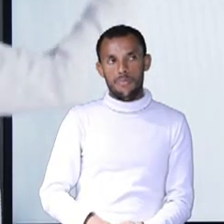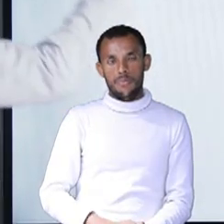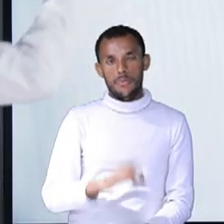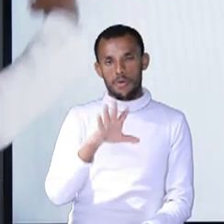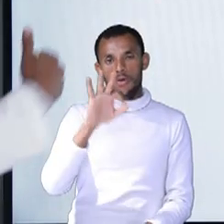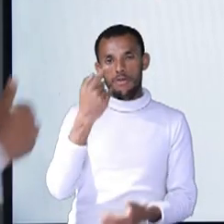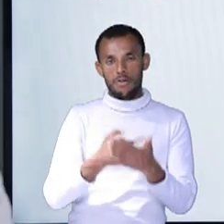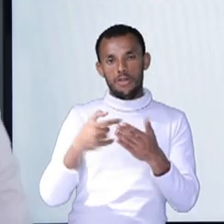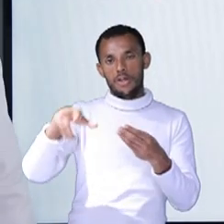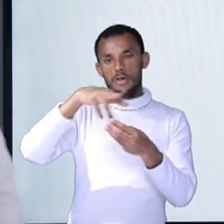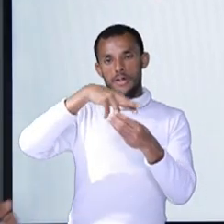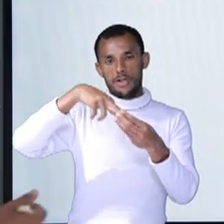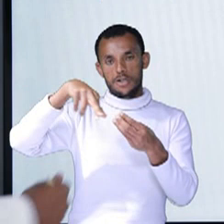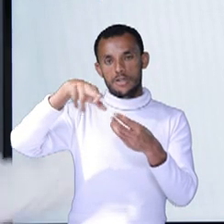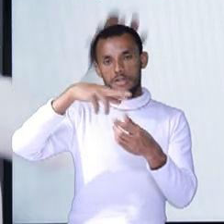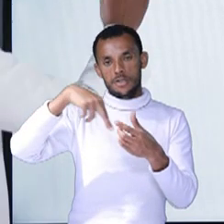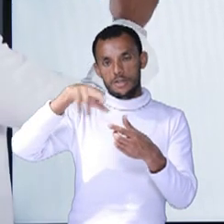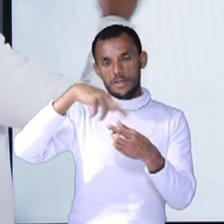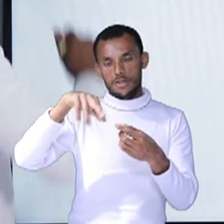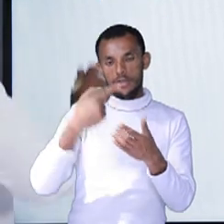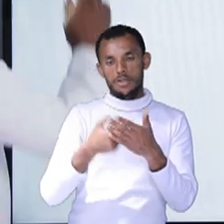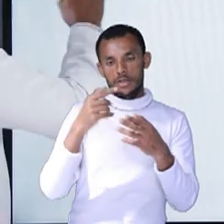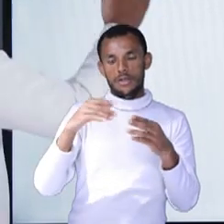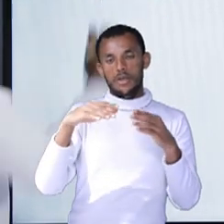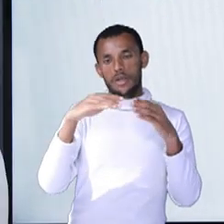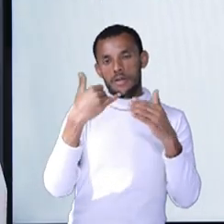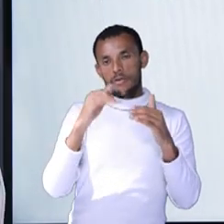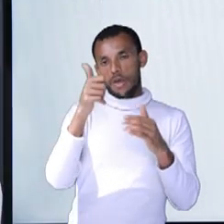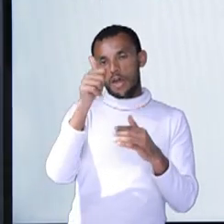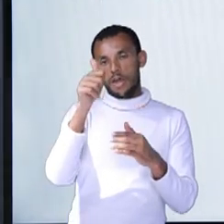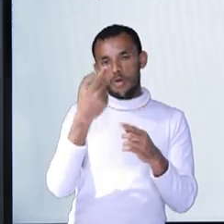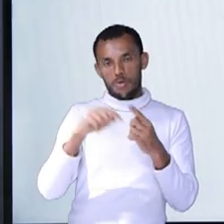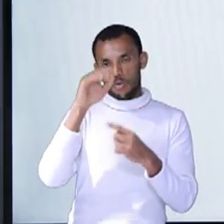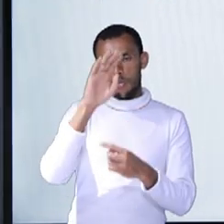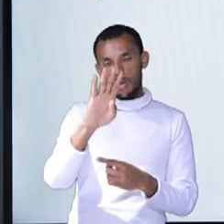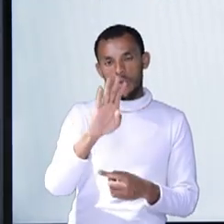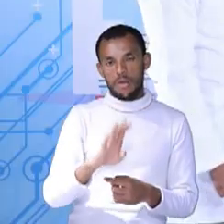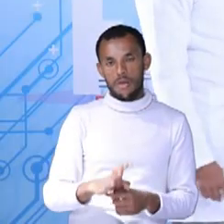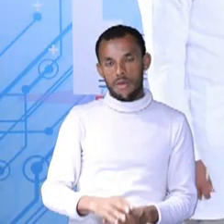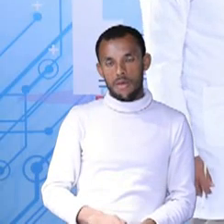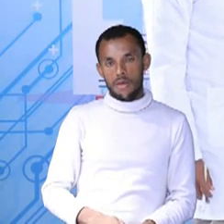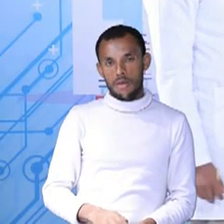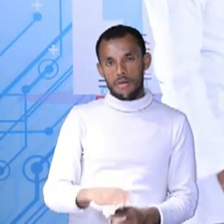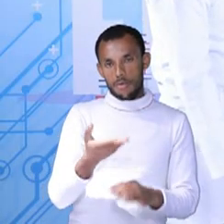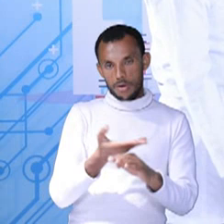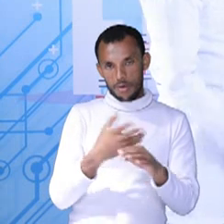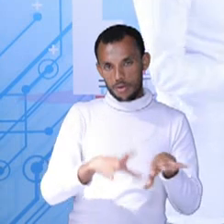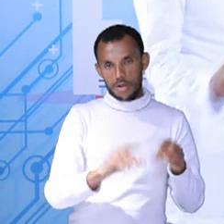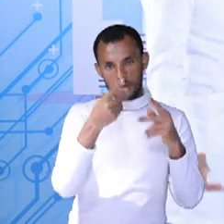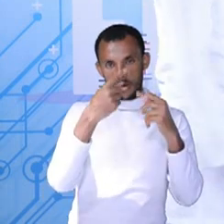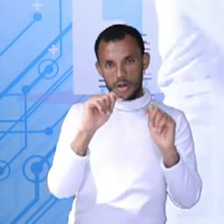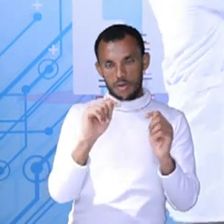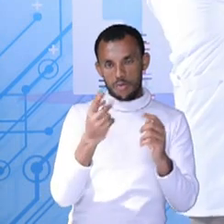You will have this region. You will have this region on this interval from A to B. So, please students